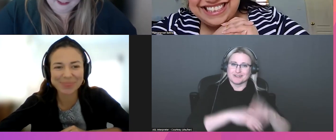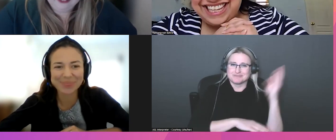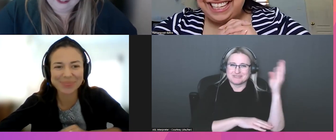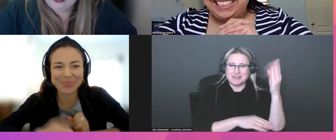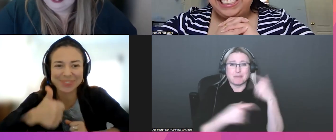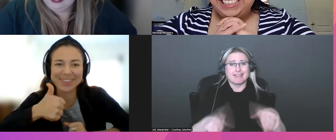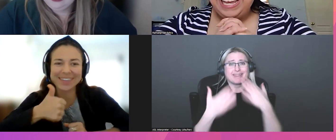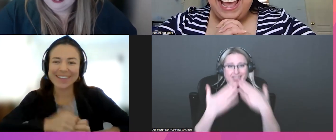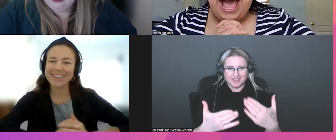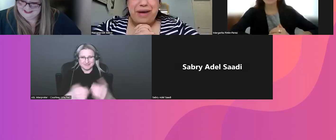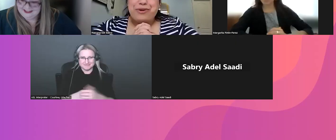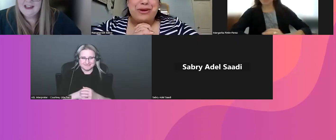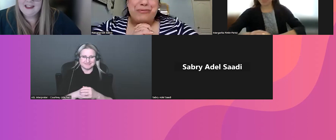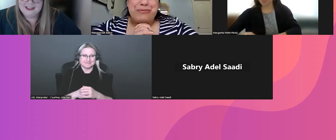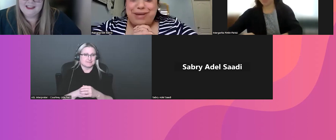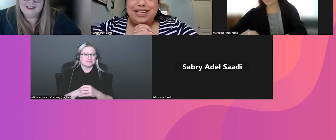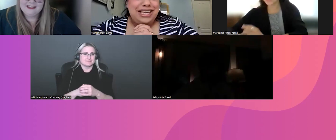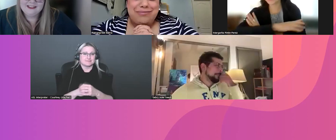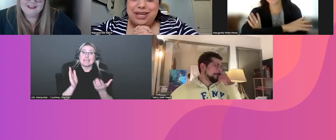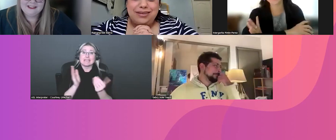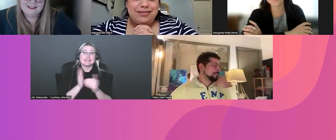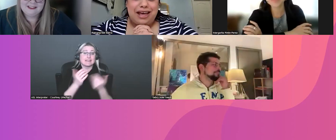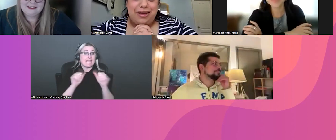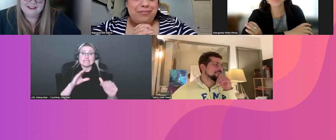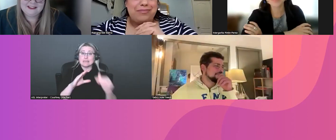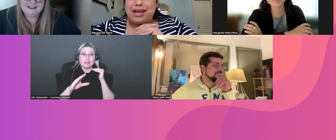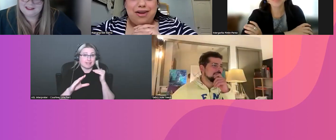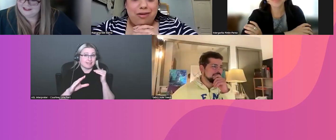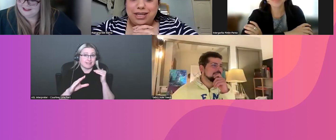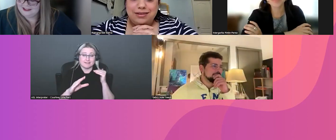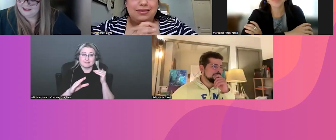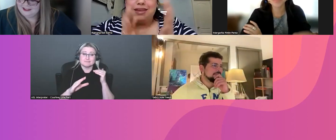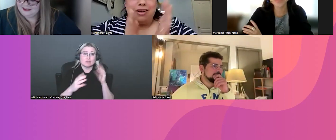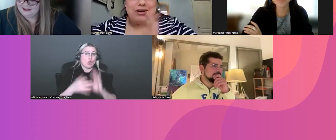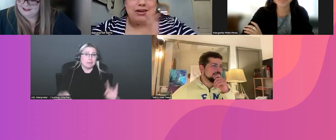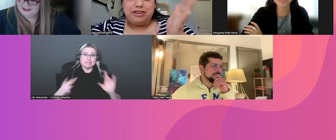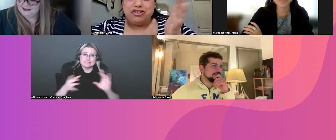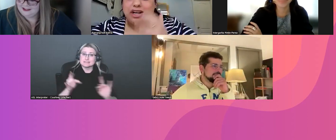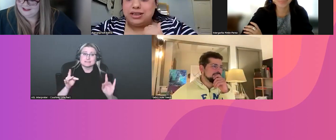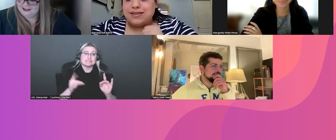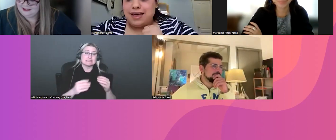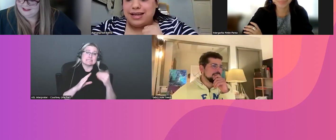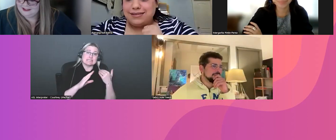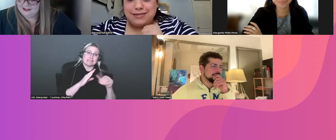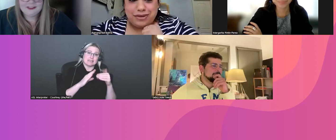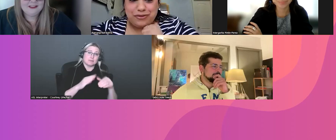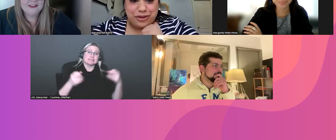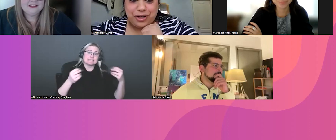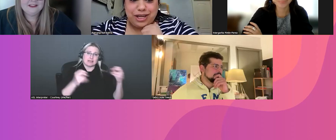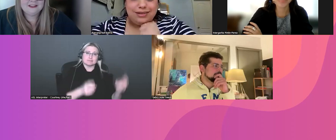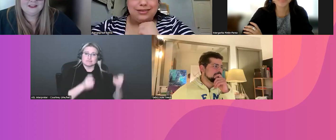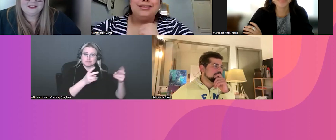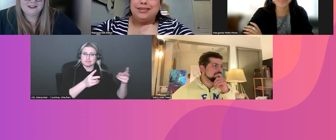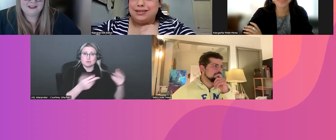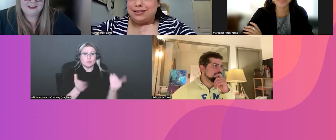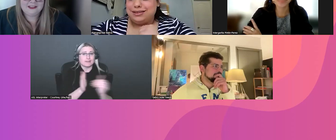presentation. We welcome any emails and comments. Our emails are shared in the slides, so feel